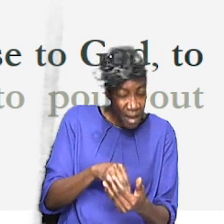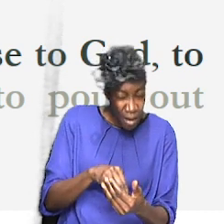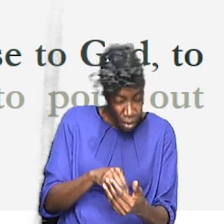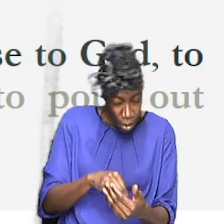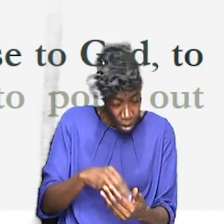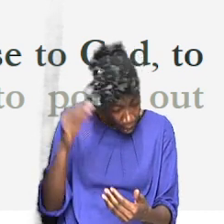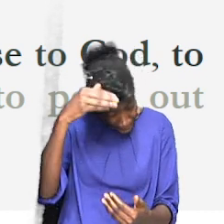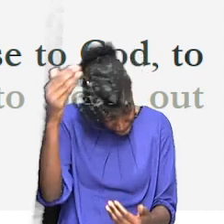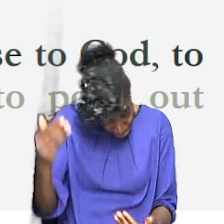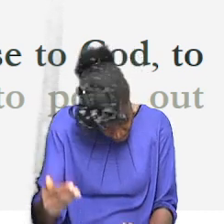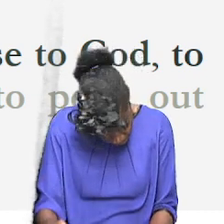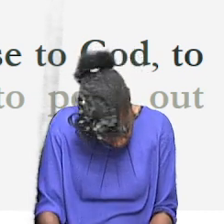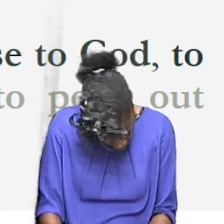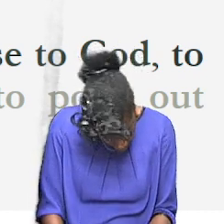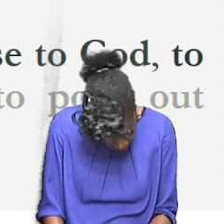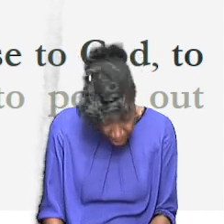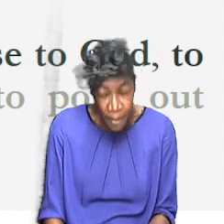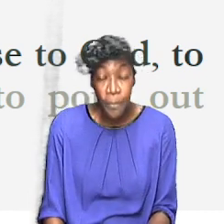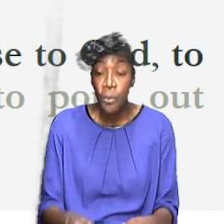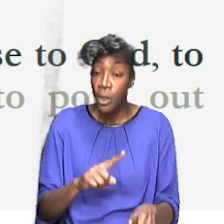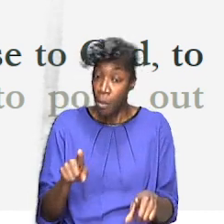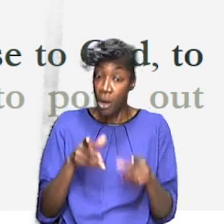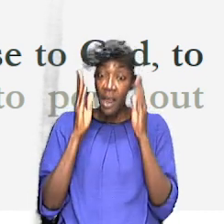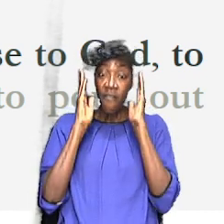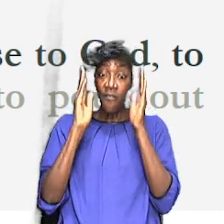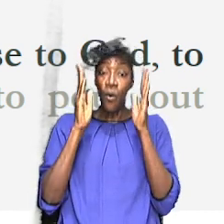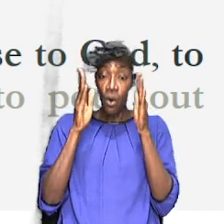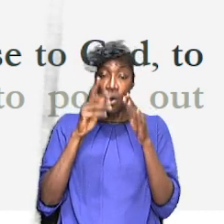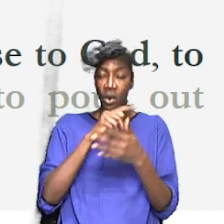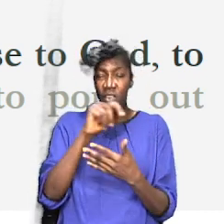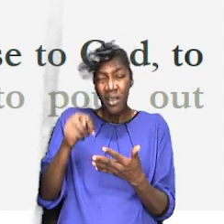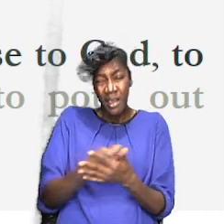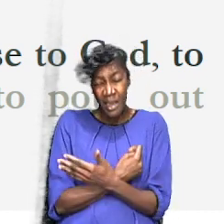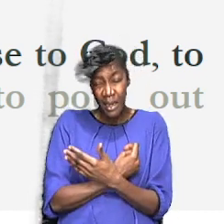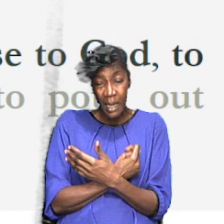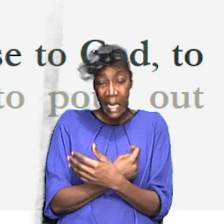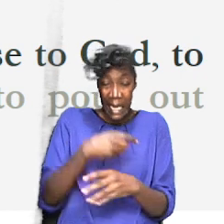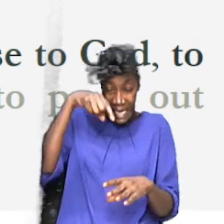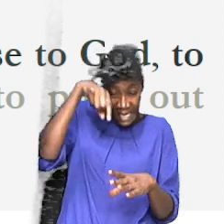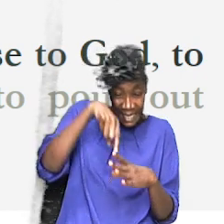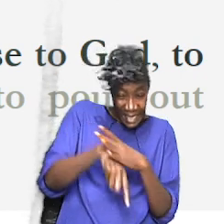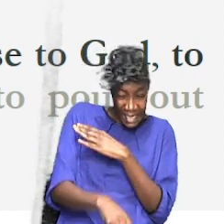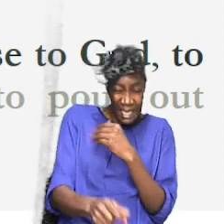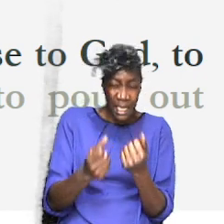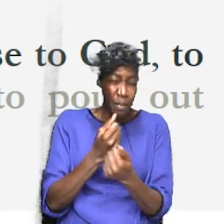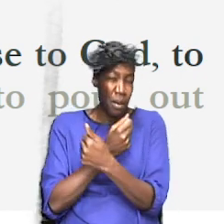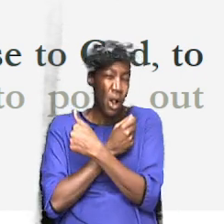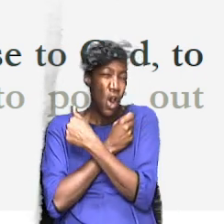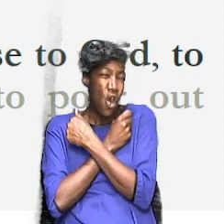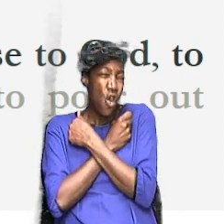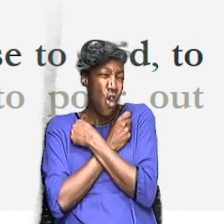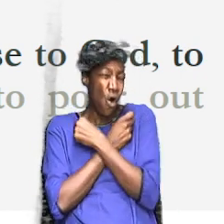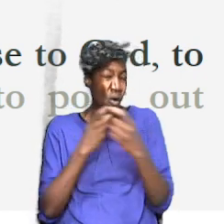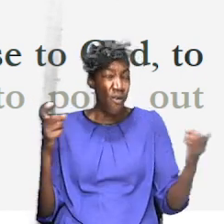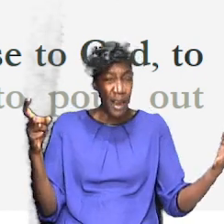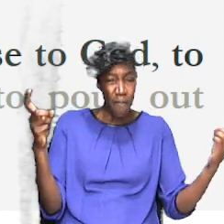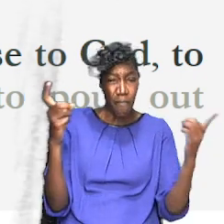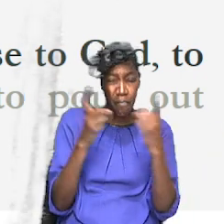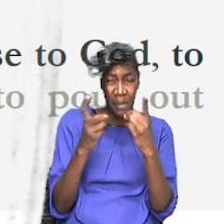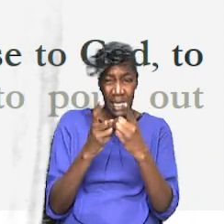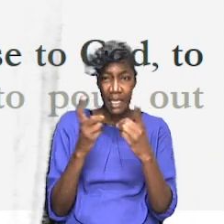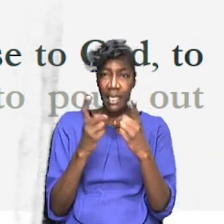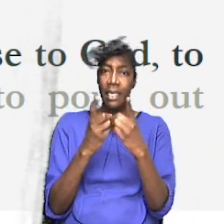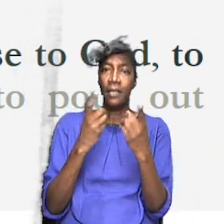the focus of the New Testament concept of worship is centered around deep intimacy and contact. My God, that's